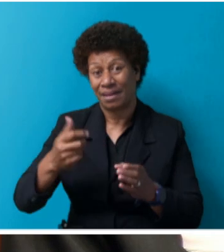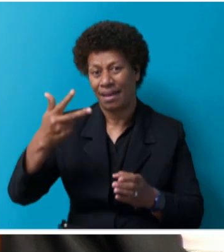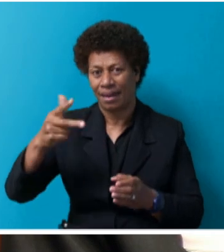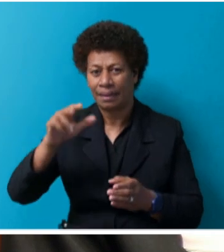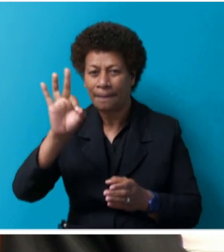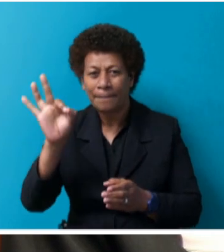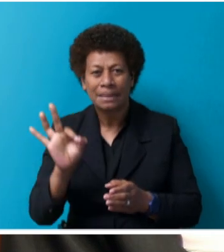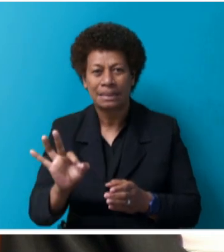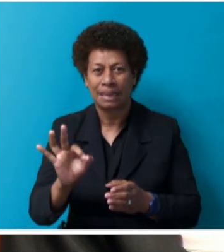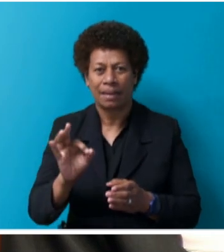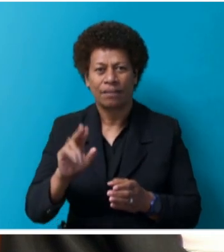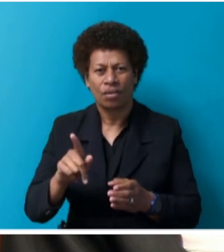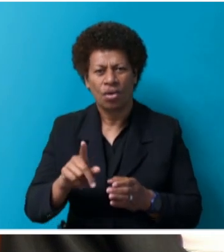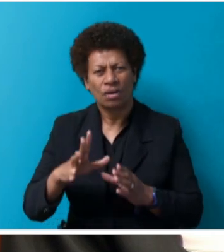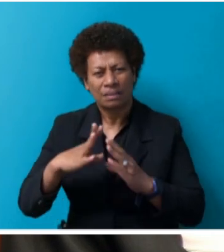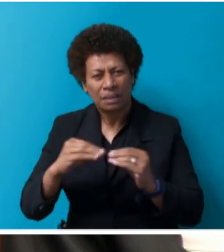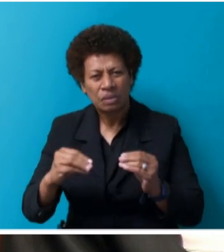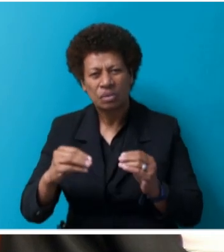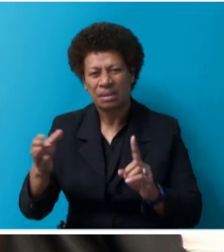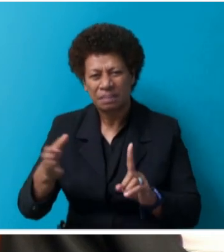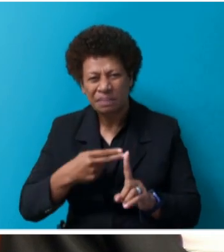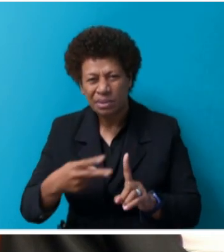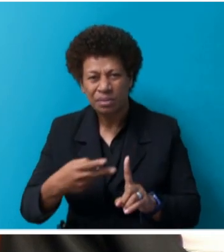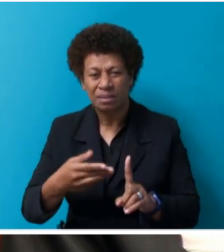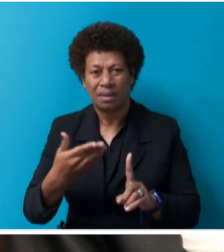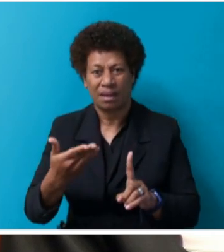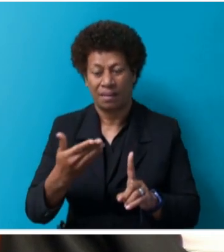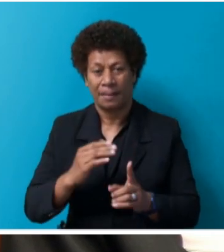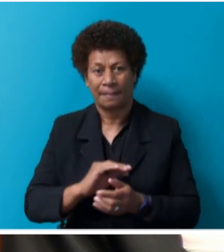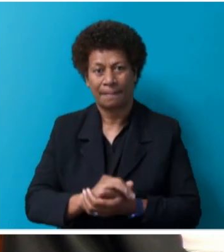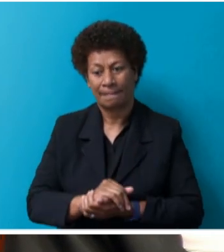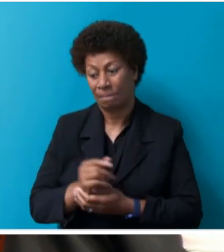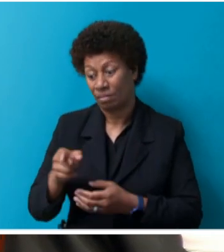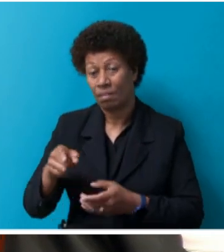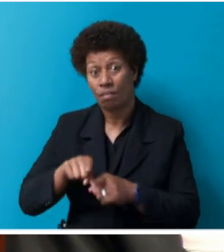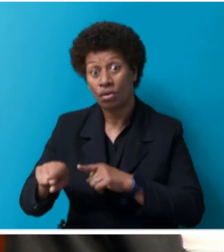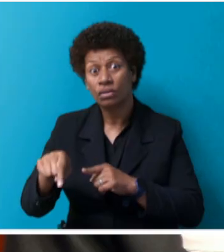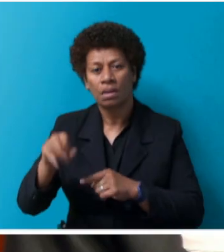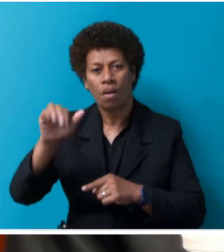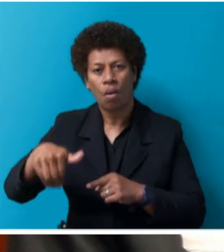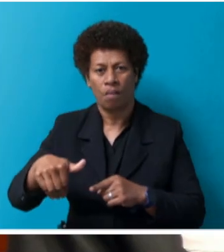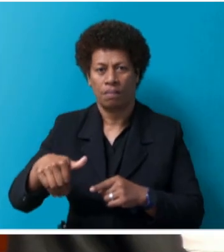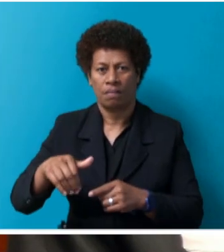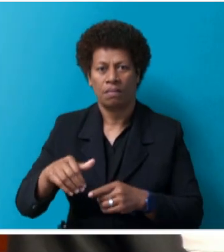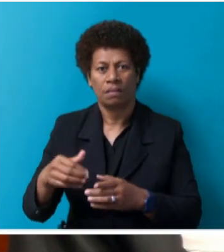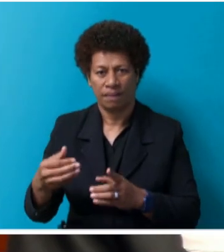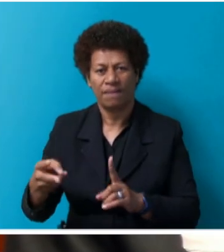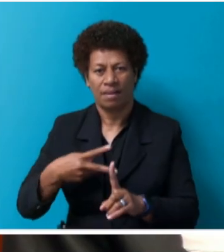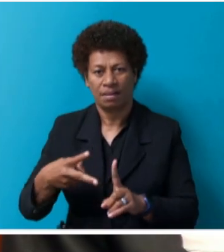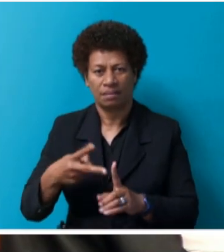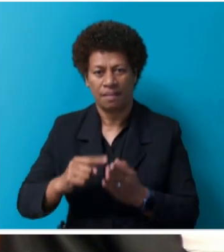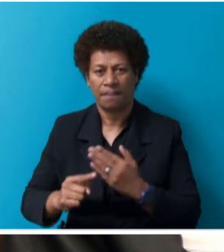half involving sexual abuse, and are nearly a quarter committed within the family homes. Domestic violence